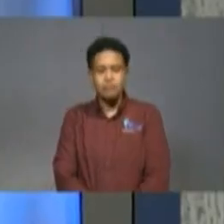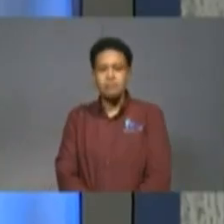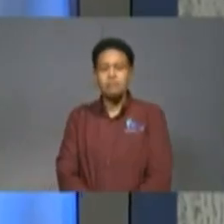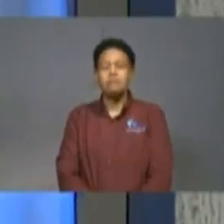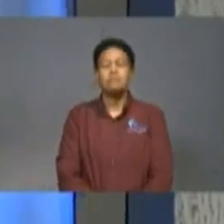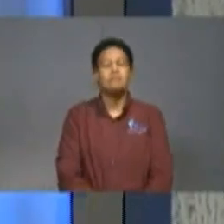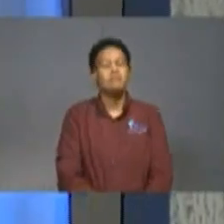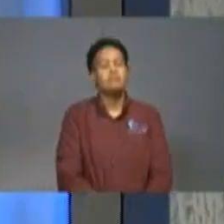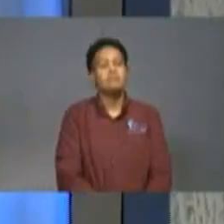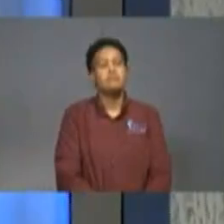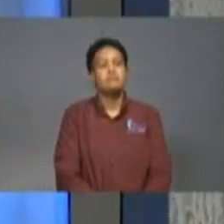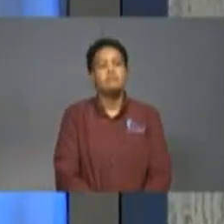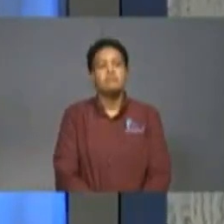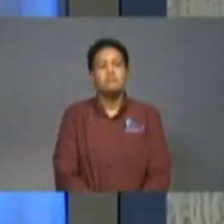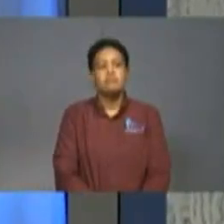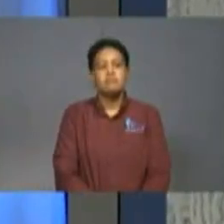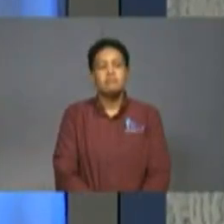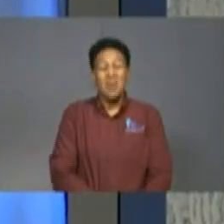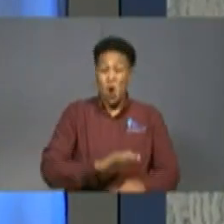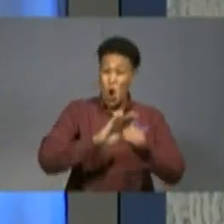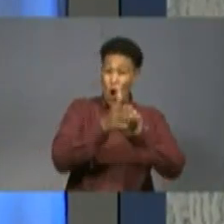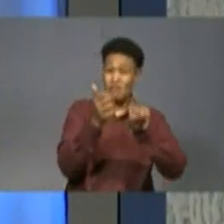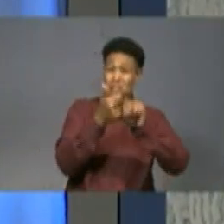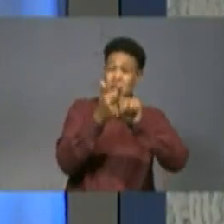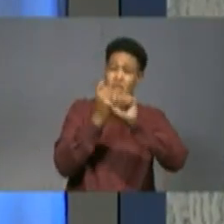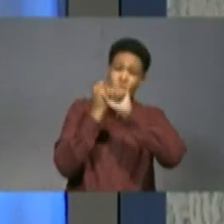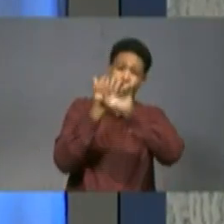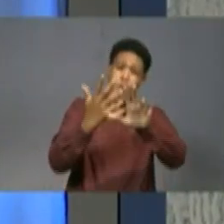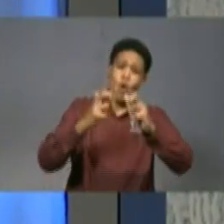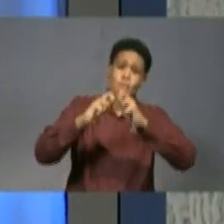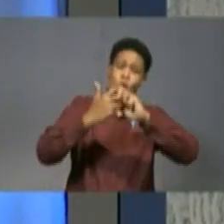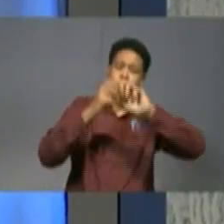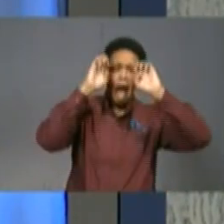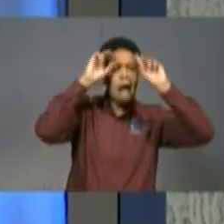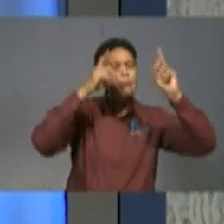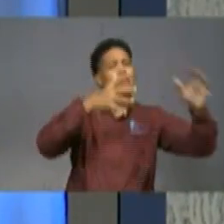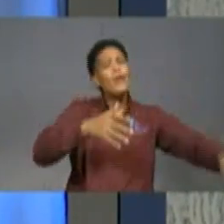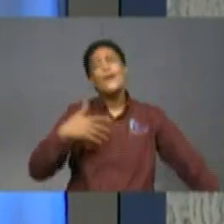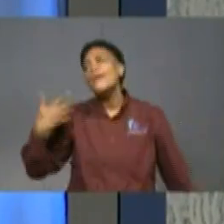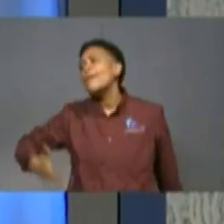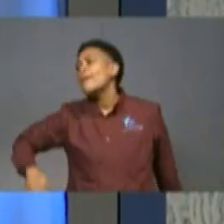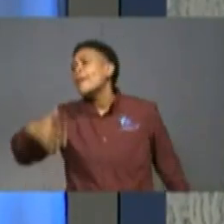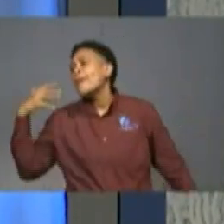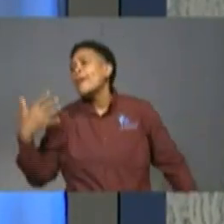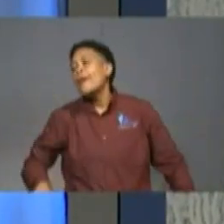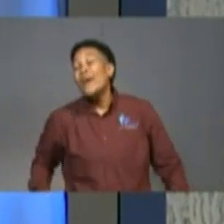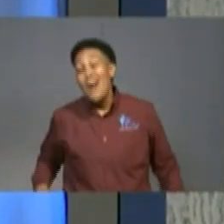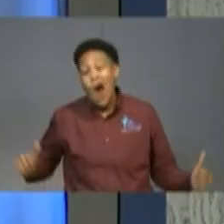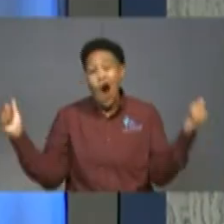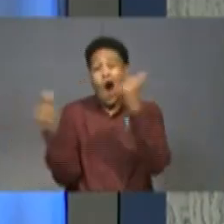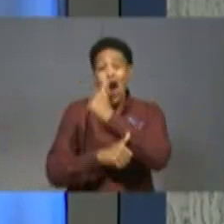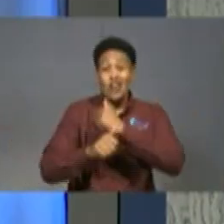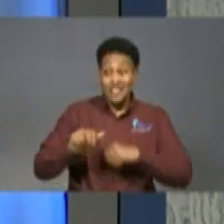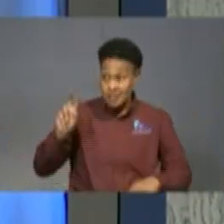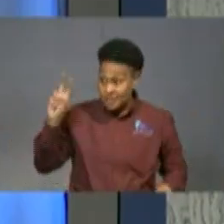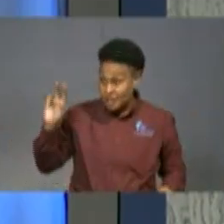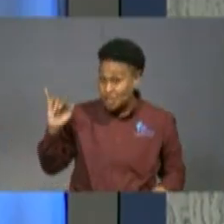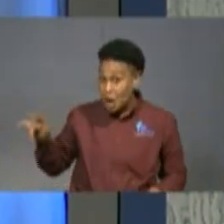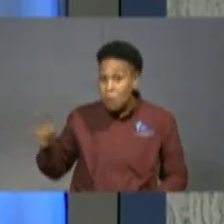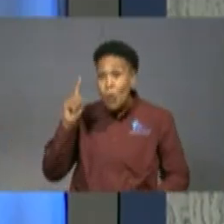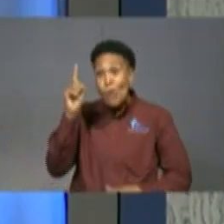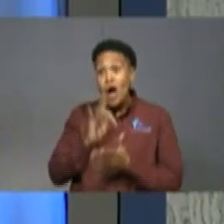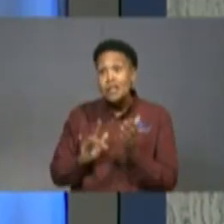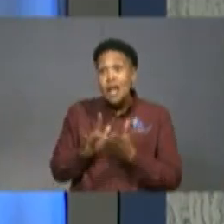exacerbated the education problem, because under the JLP, not one tablet has been issued to a